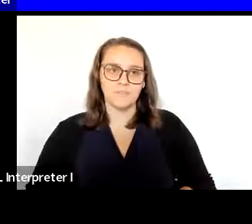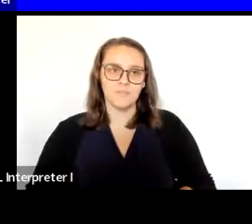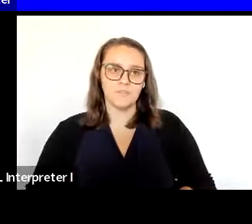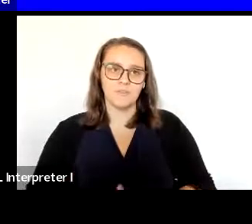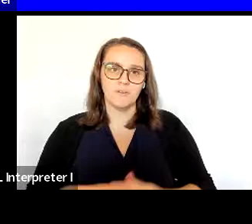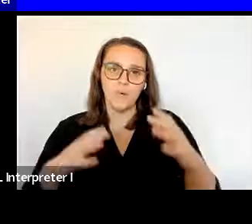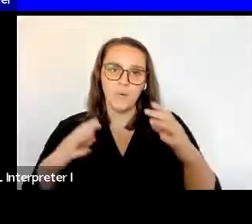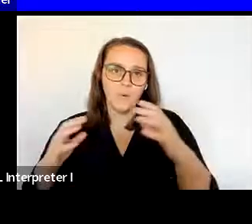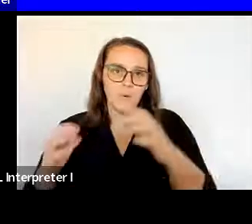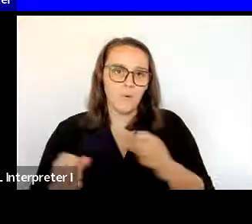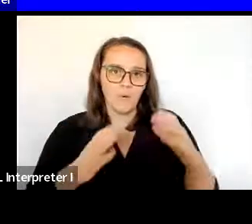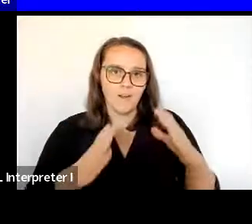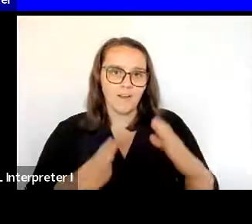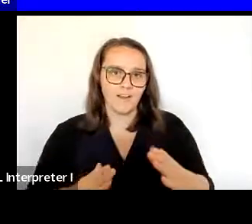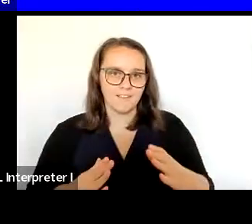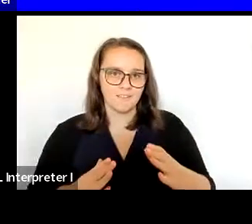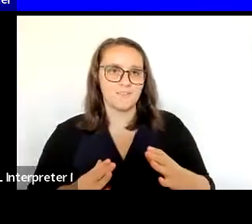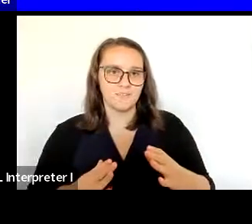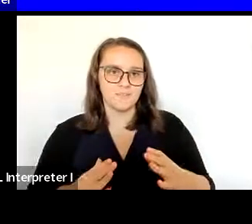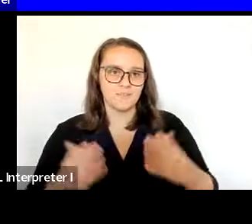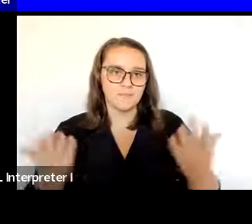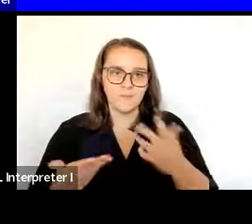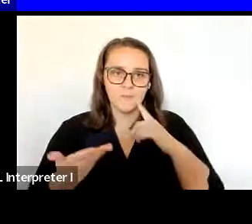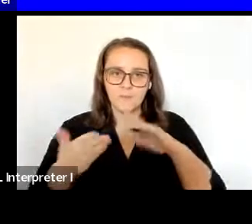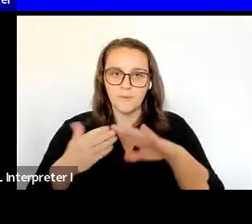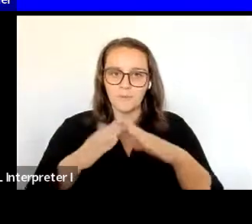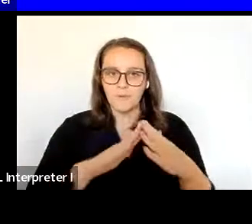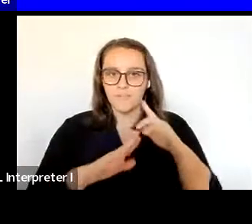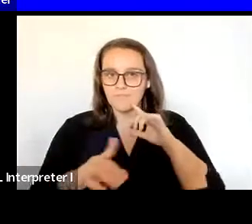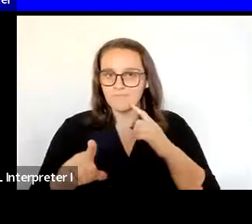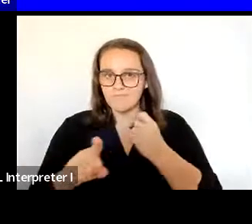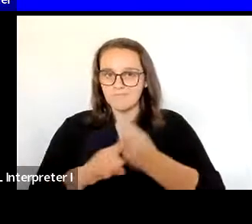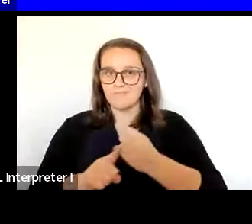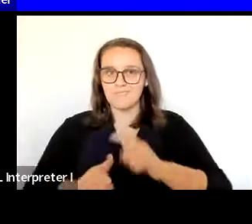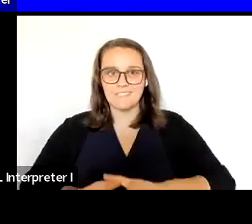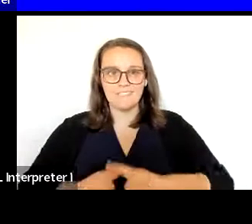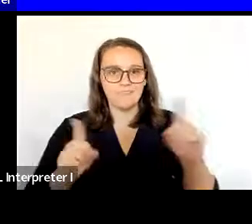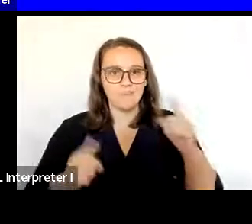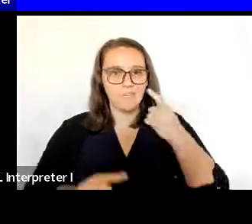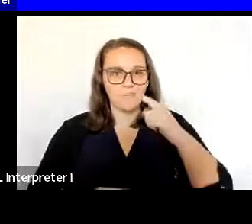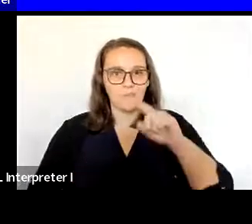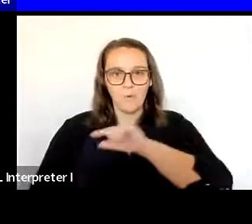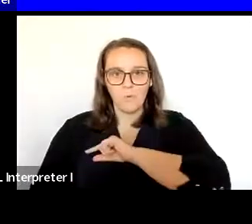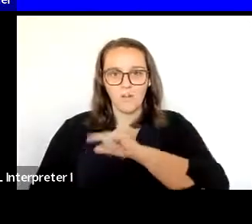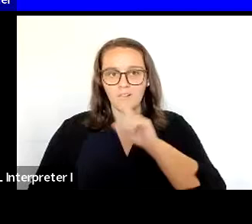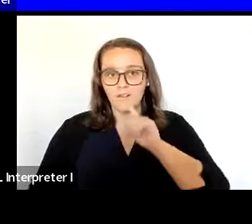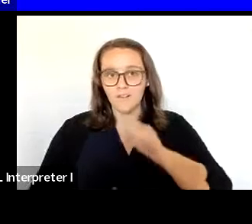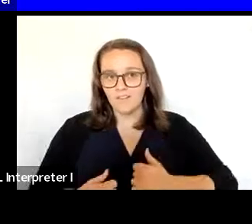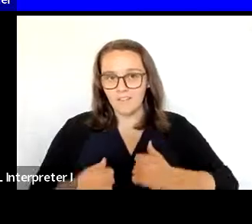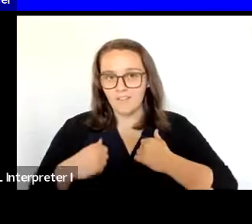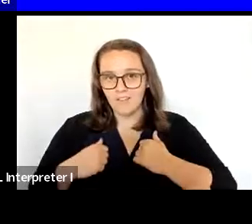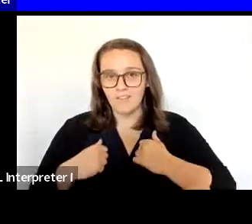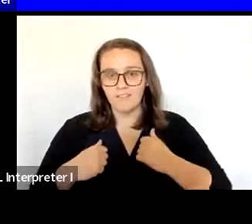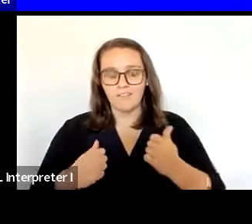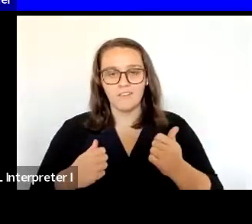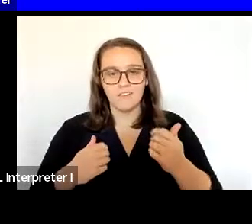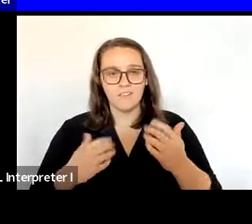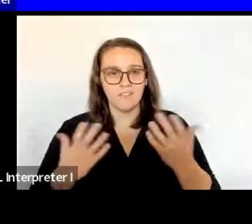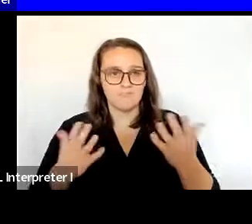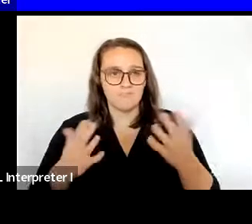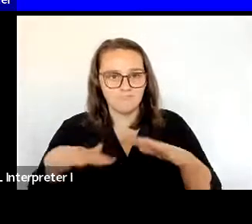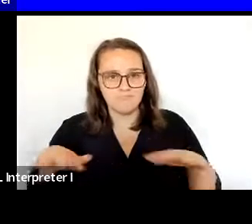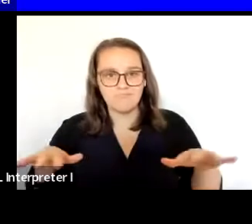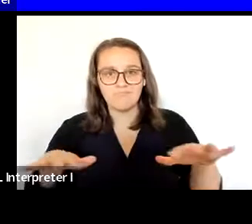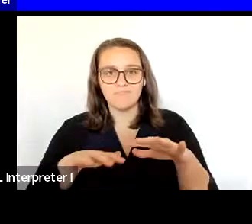organizers in the community that made a difference for the quality of life in a neighborhood. And I